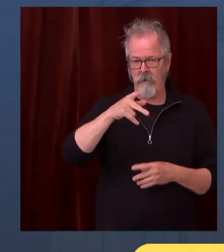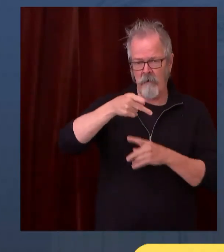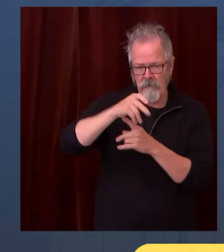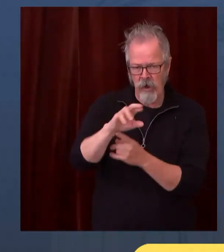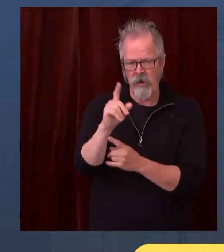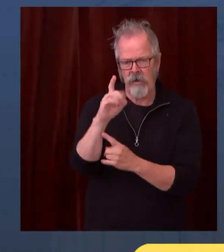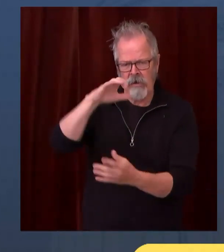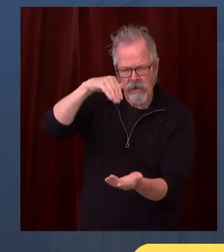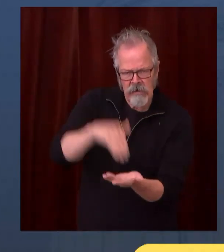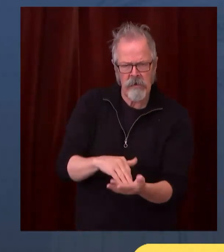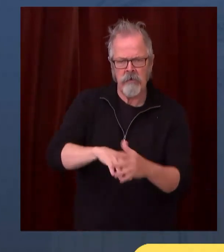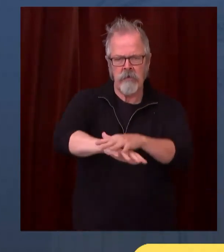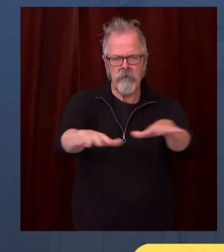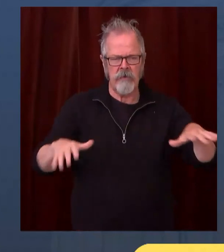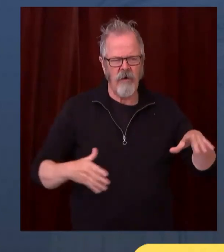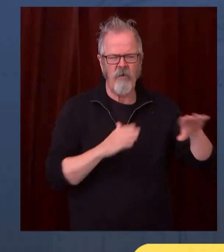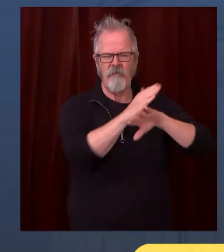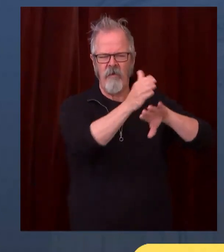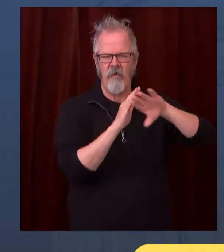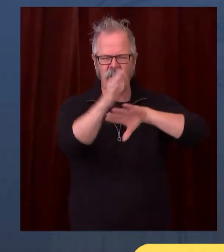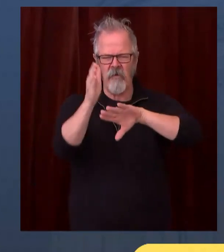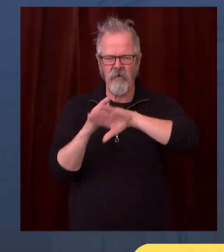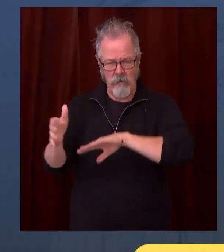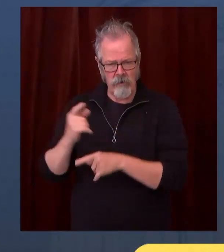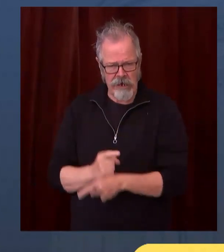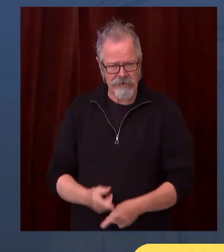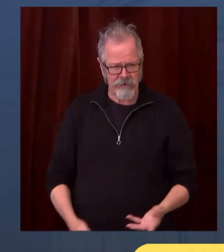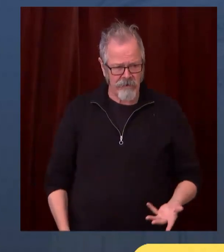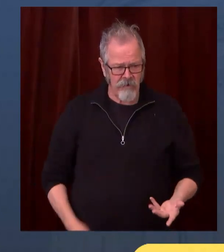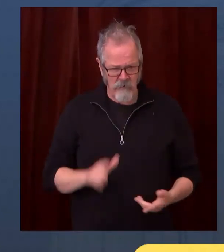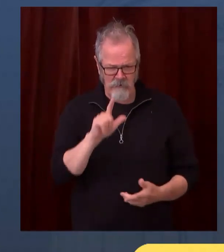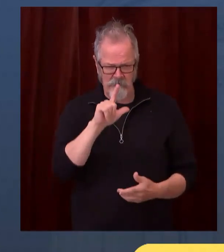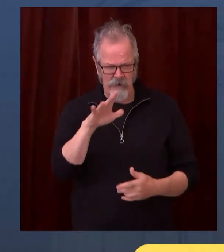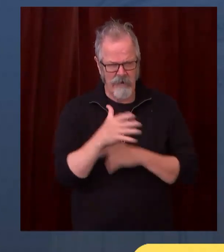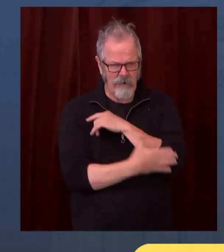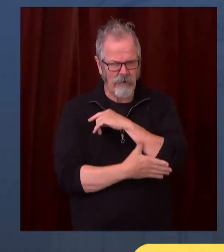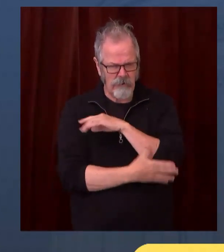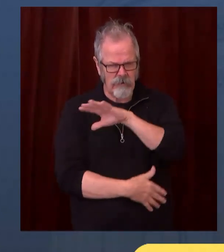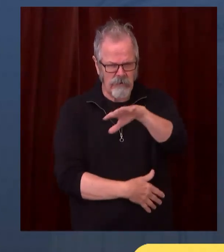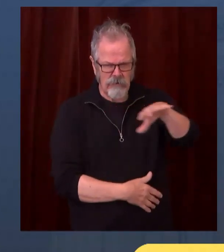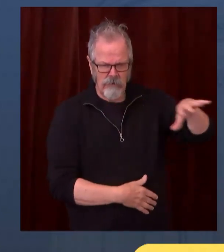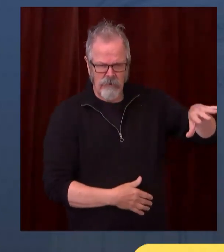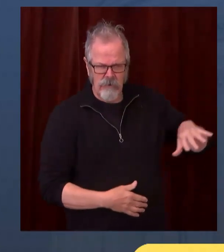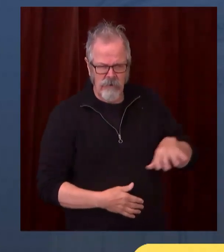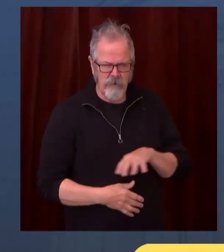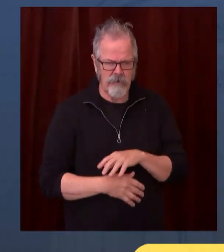I will say that come Wednesday, what will happen is